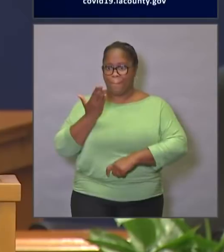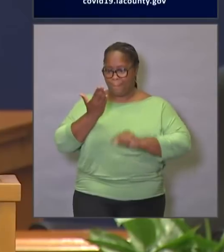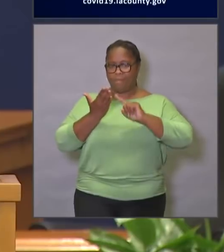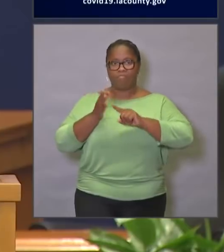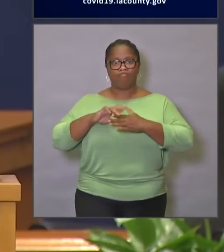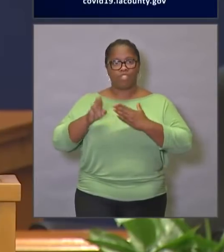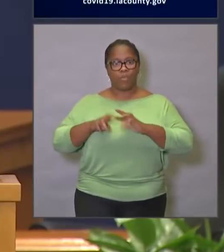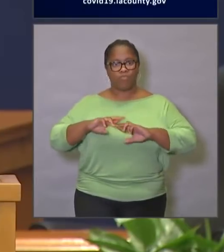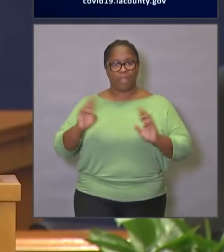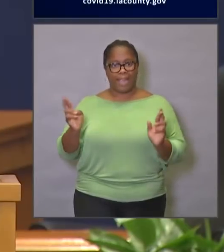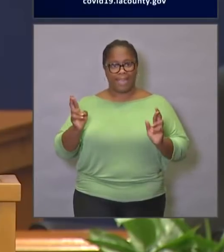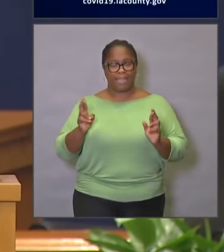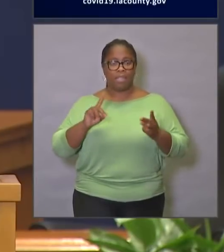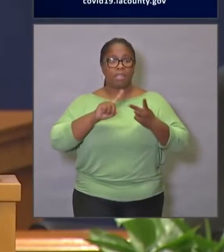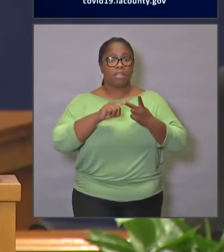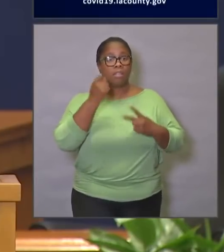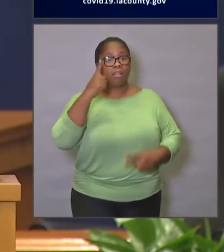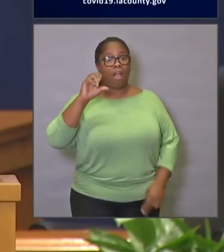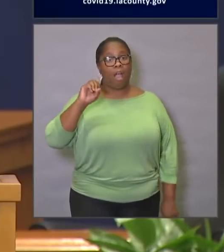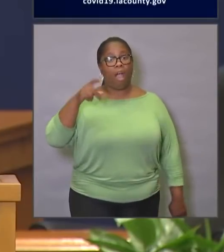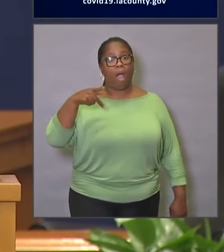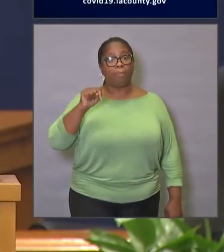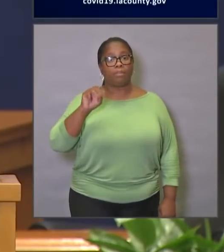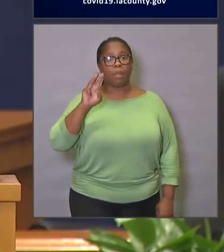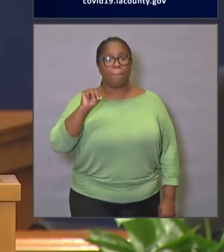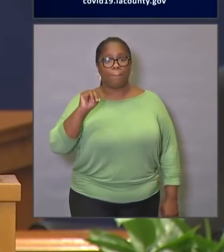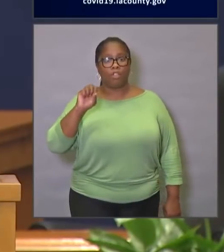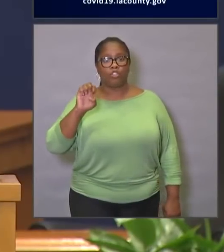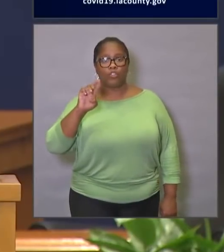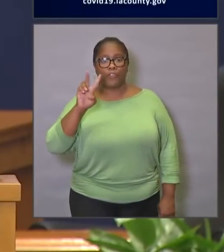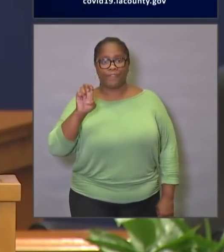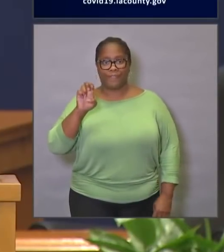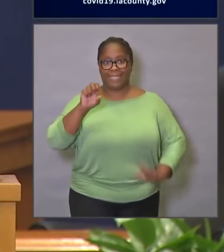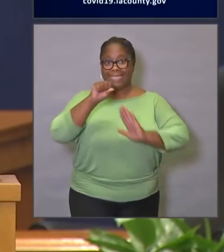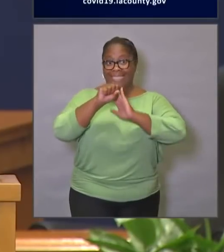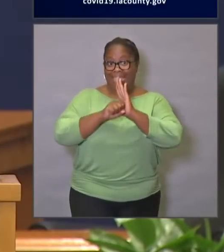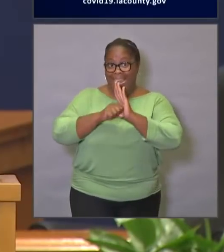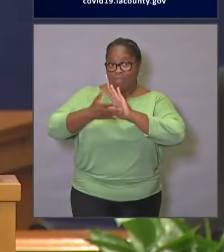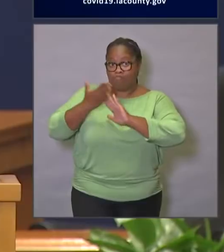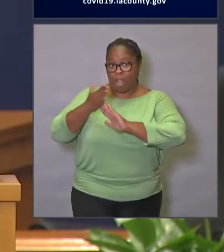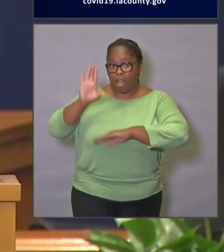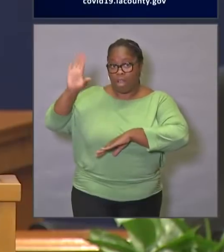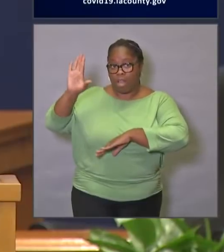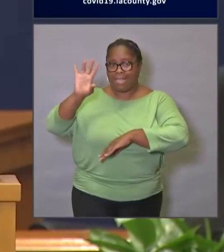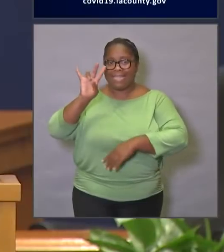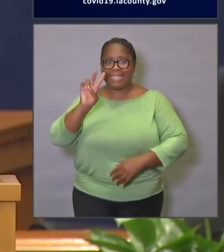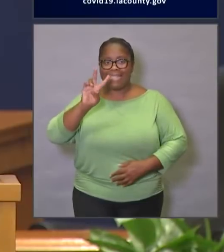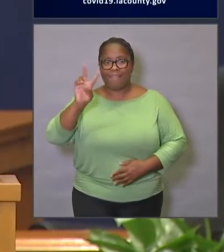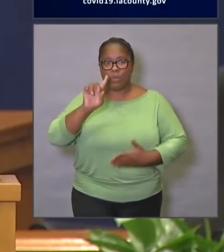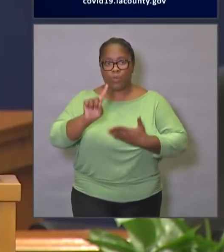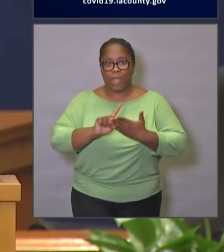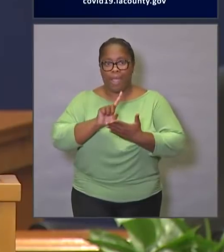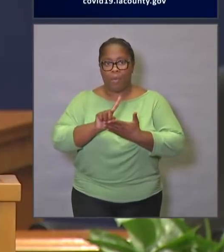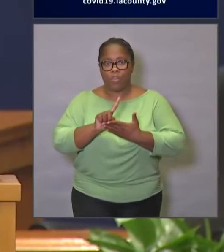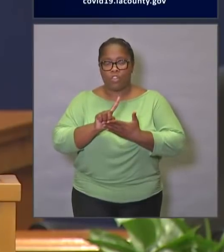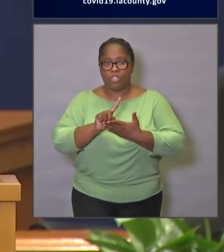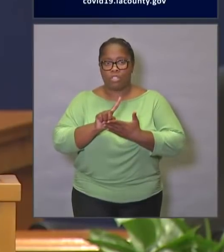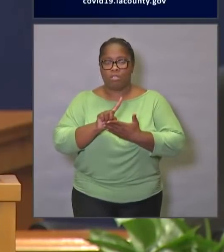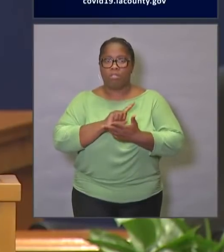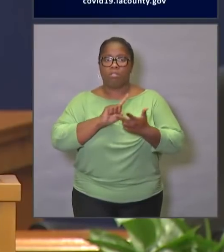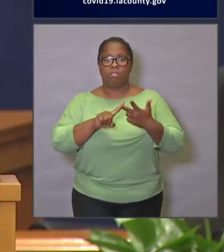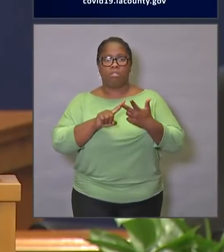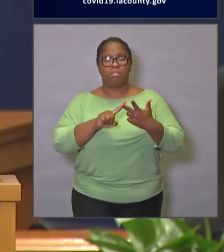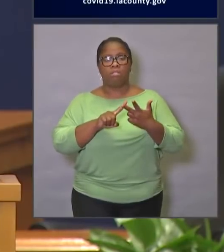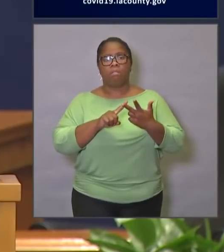turnaround time at the OptumServe state-run sites is running at 72 hours, and data is not available currently for